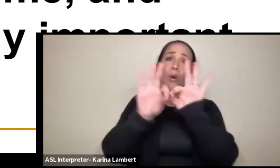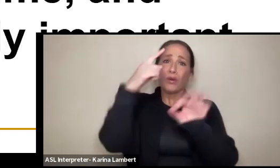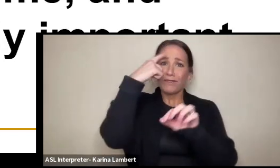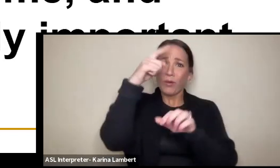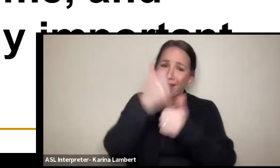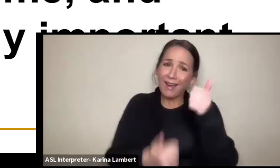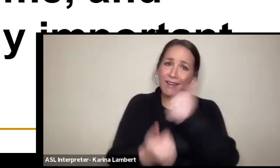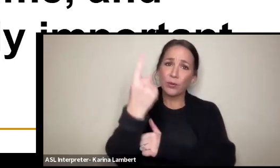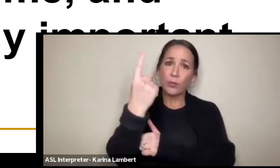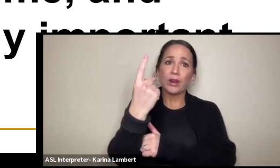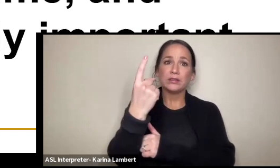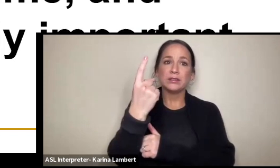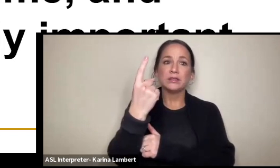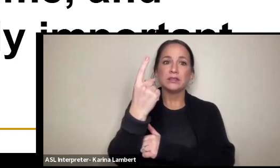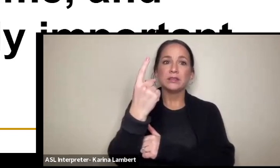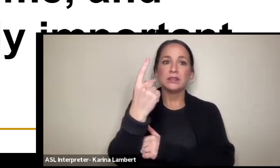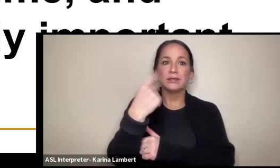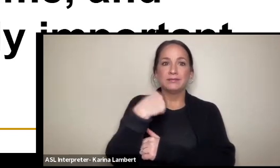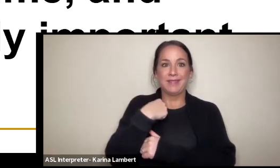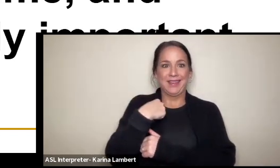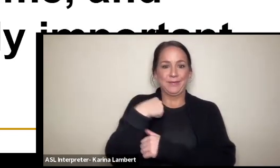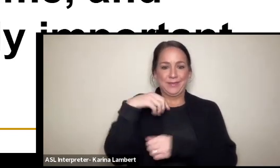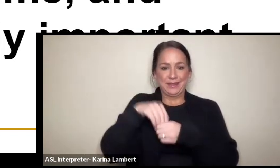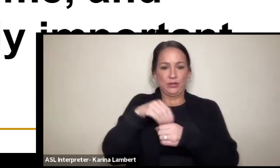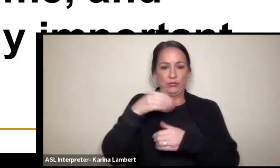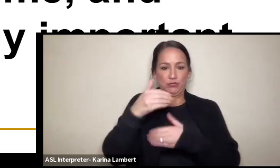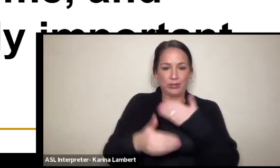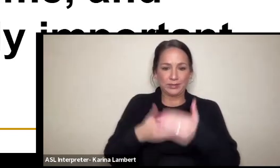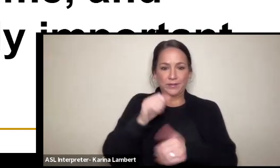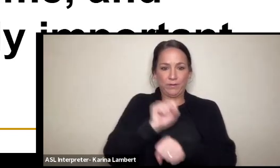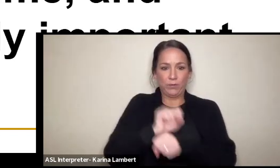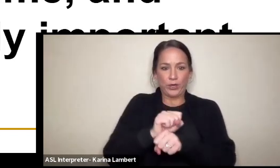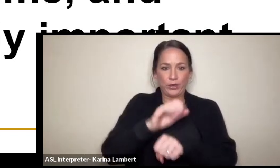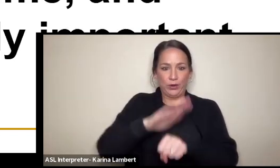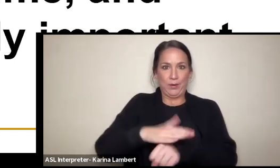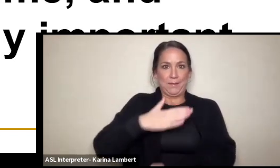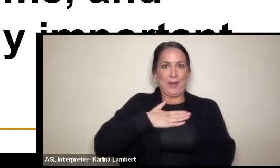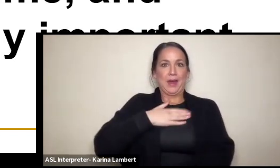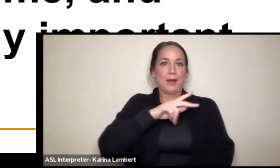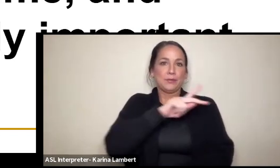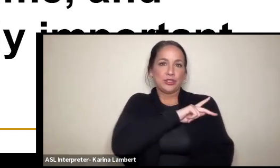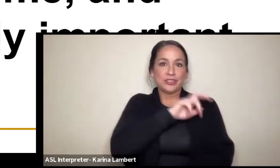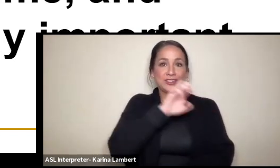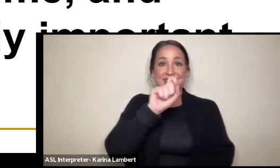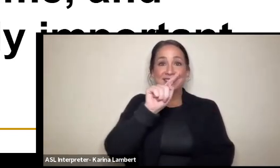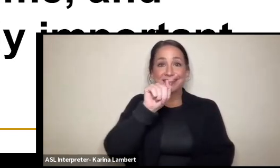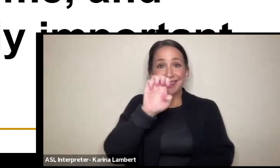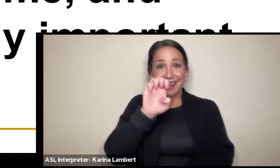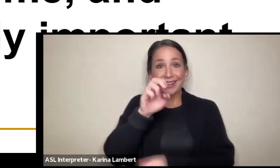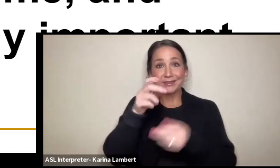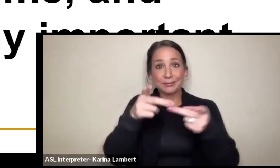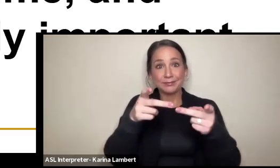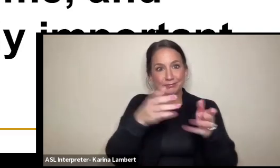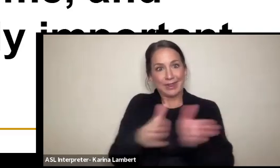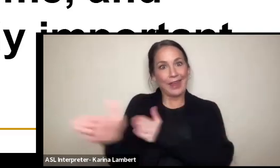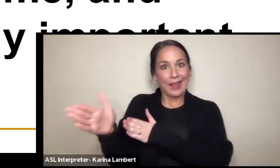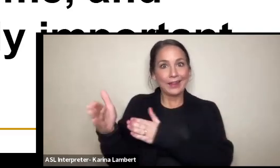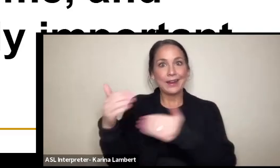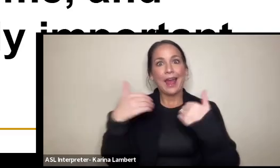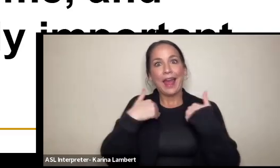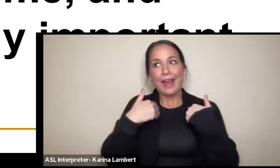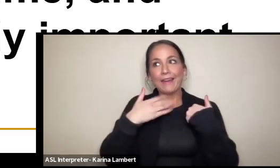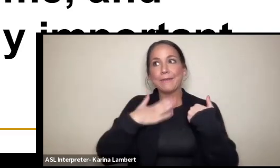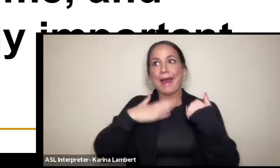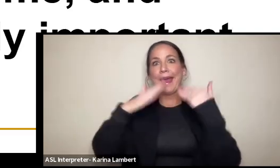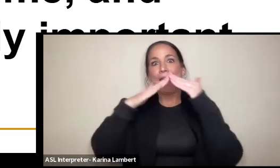everyone. I'm in the process of really trying to work on my estate plan because I own a house, I have insurance